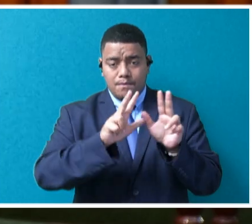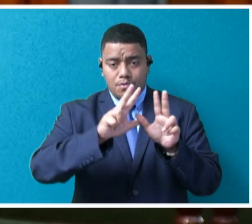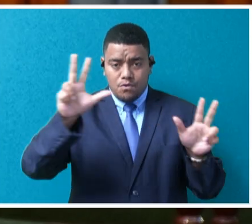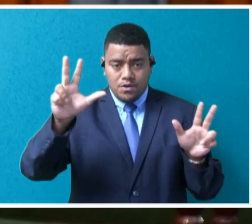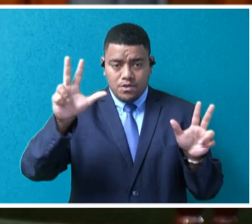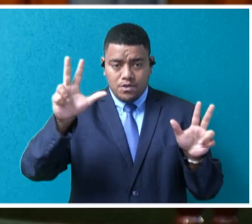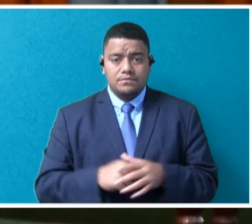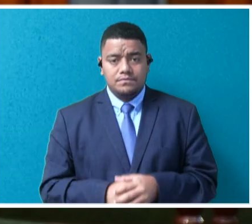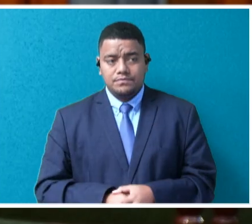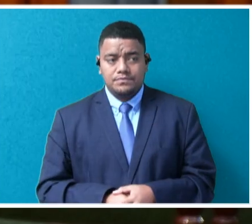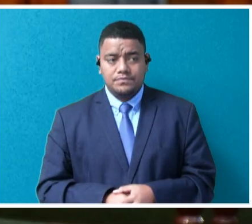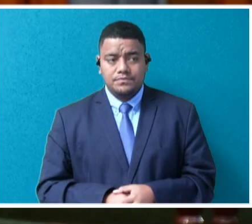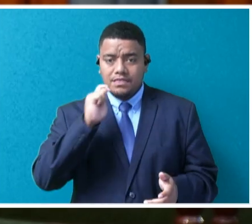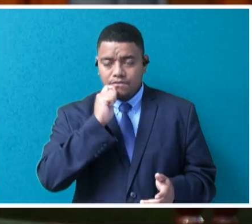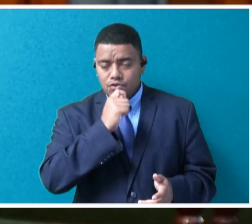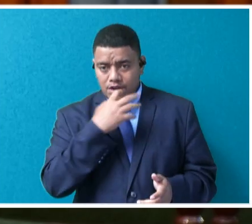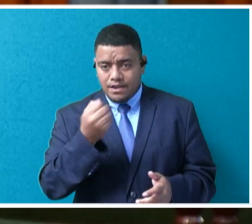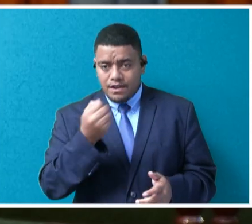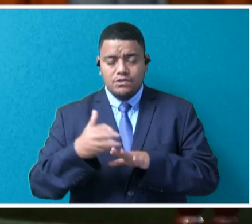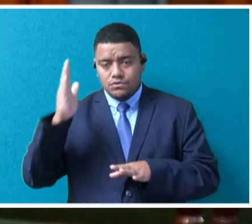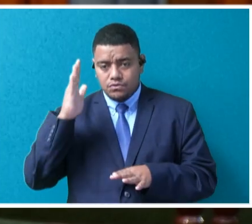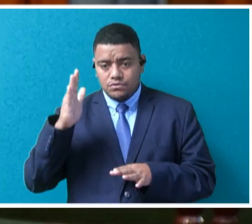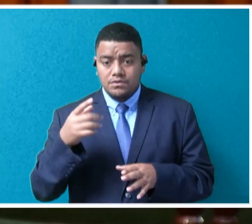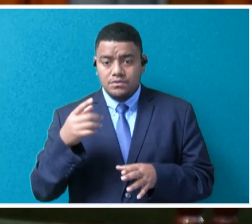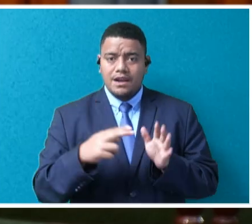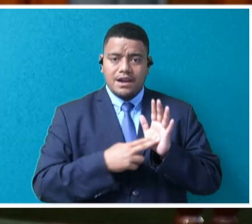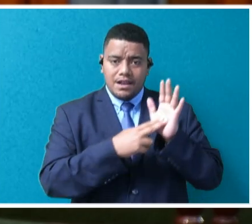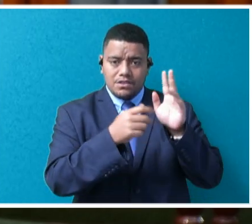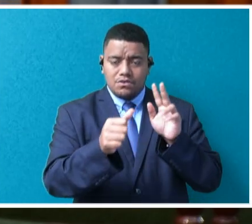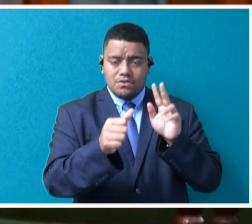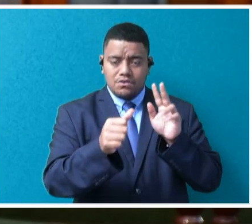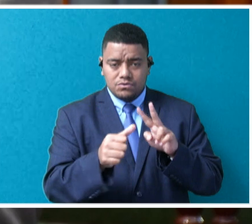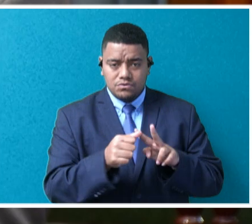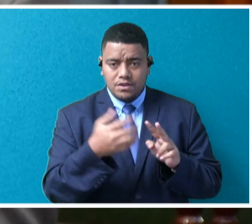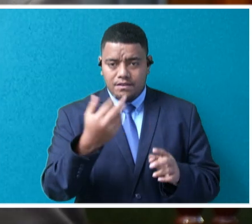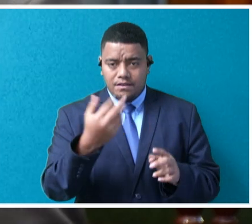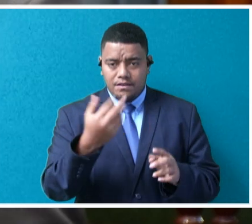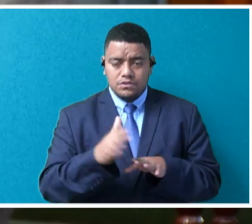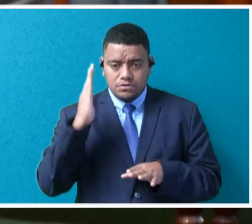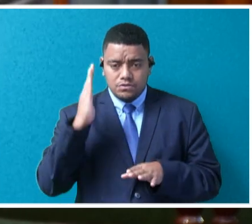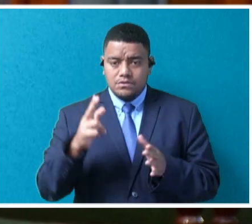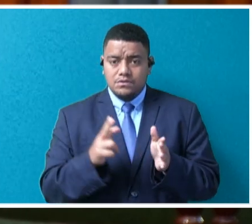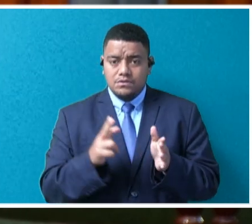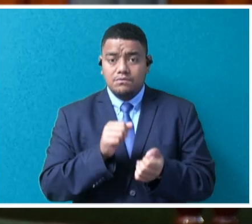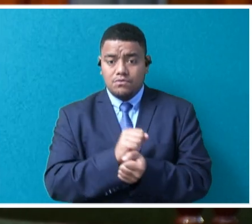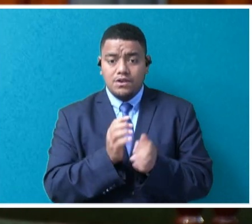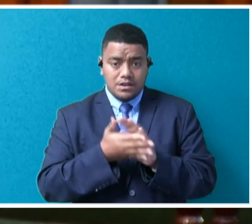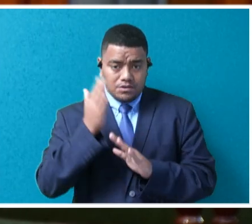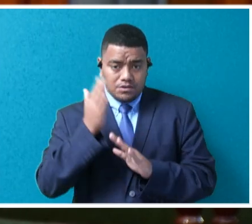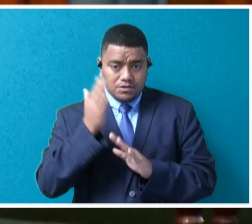Wainikeli Secondary School may Tabiuni, na Waka Secondary School may Nandi, Namboro Junior Secondary School